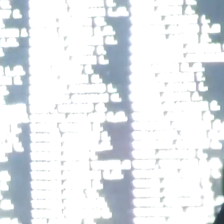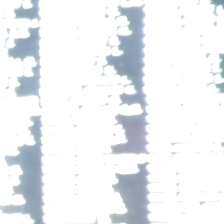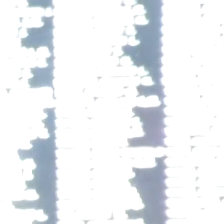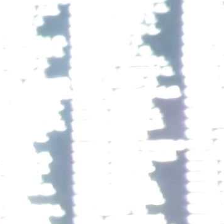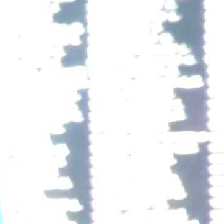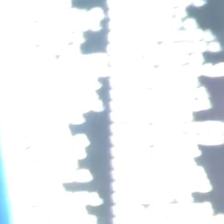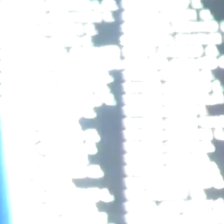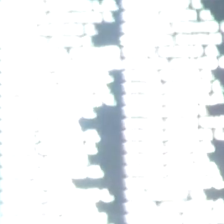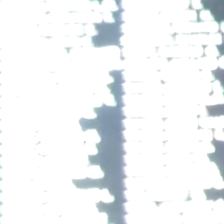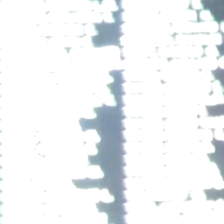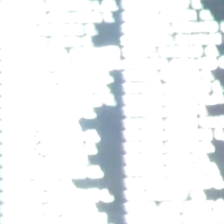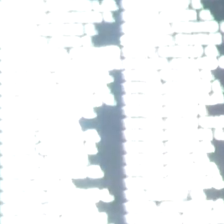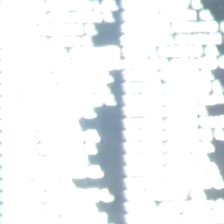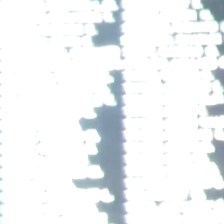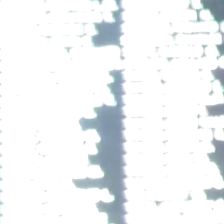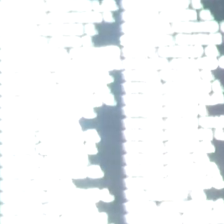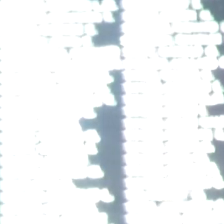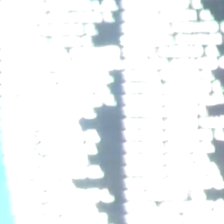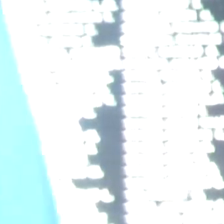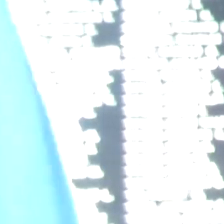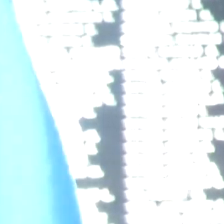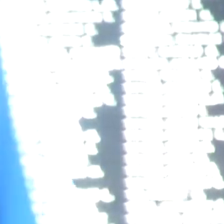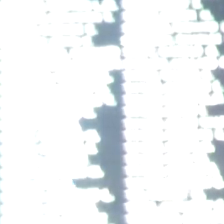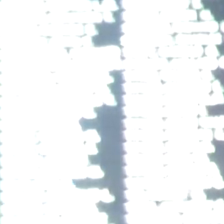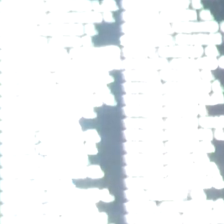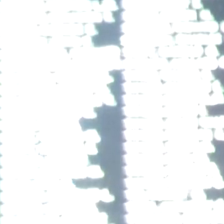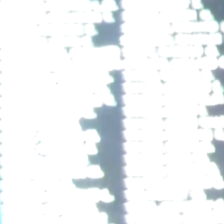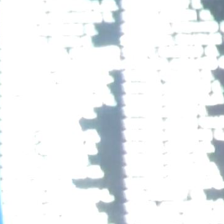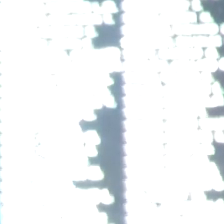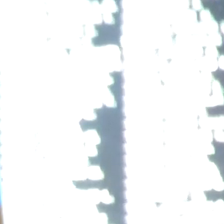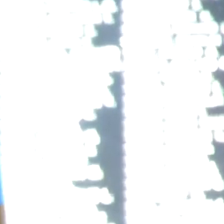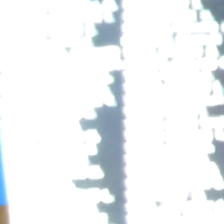Thank you, Chaplain. Please be seated.